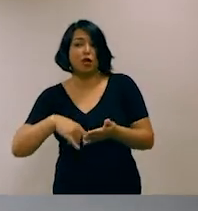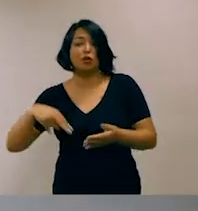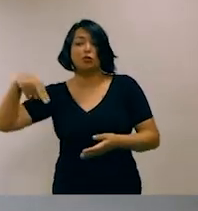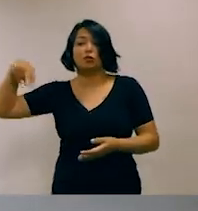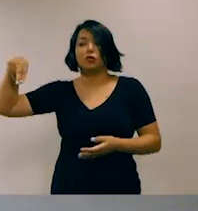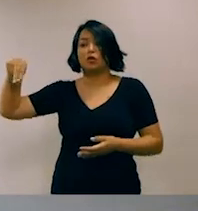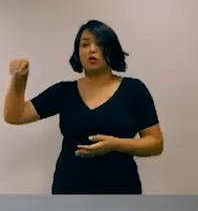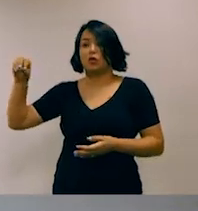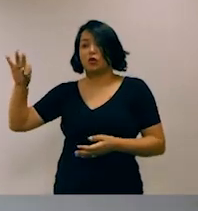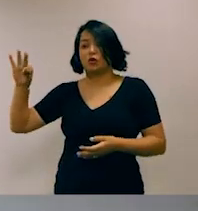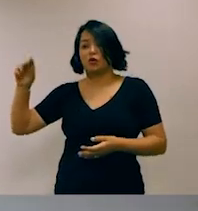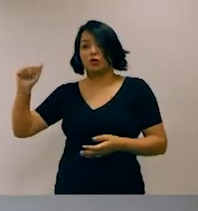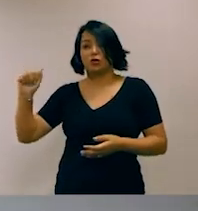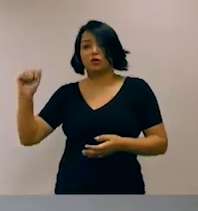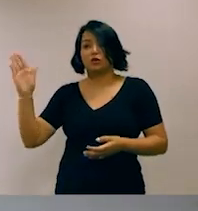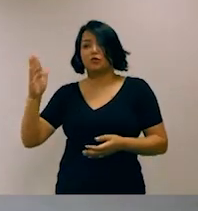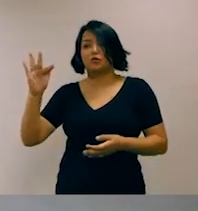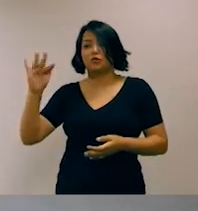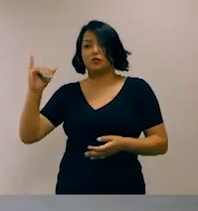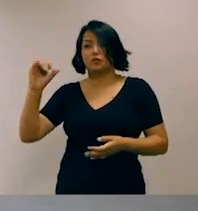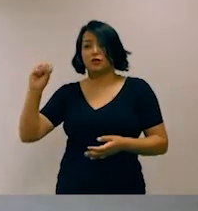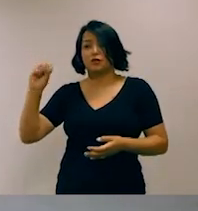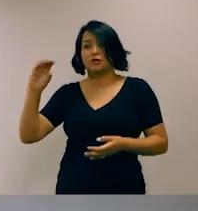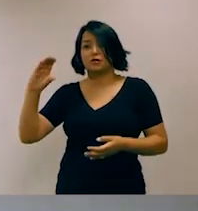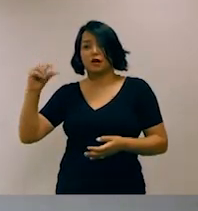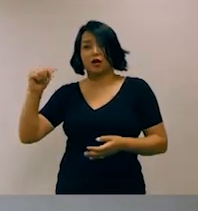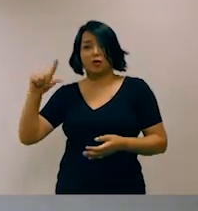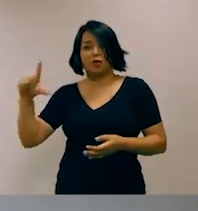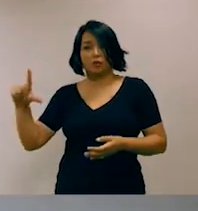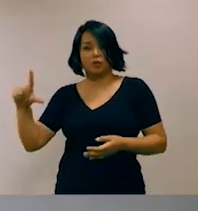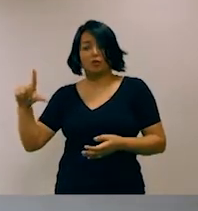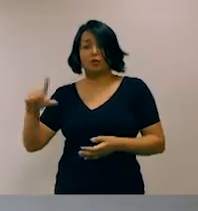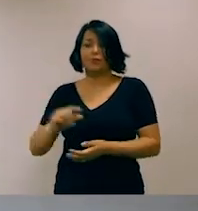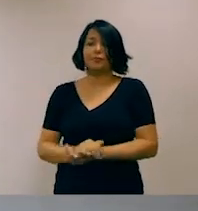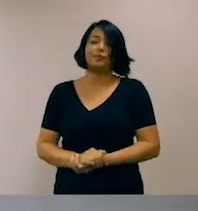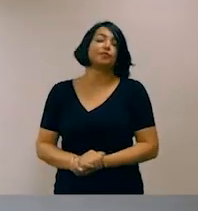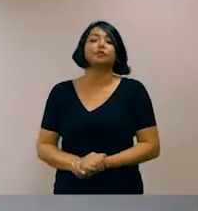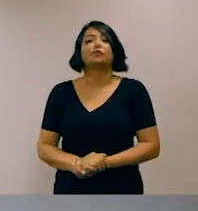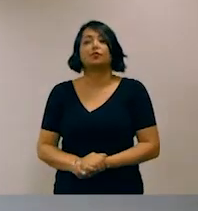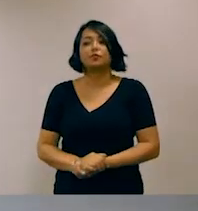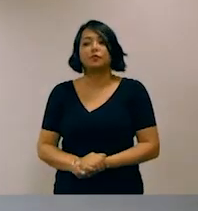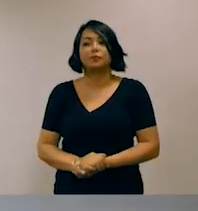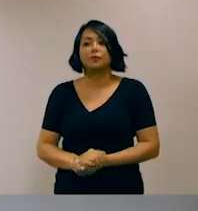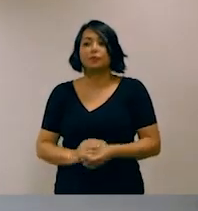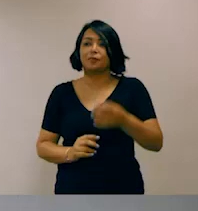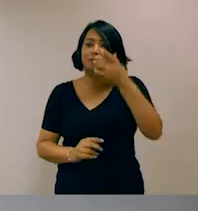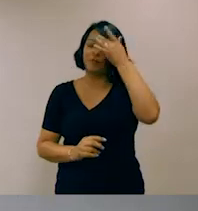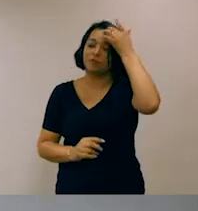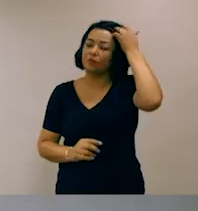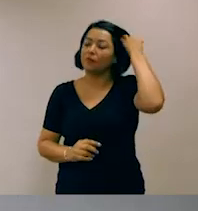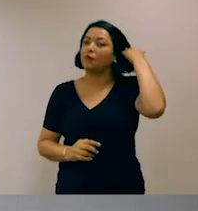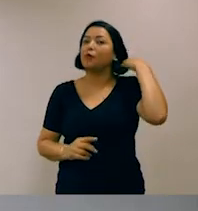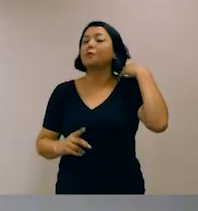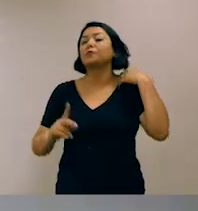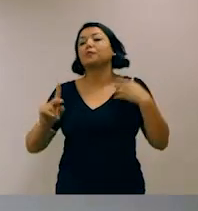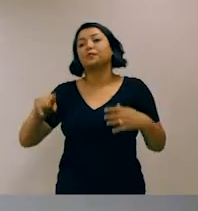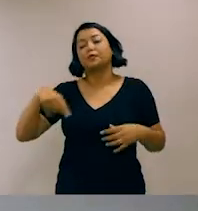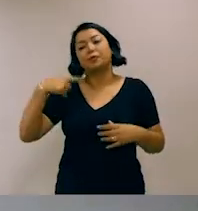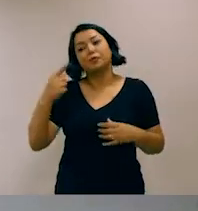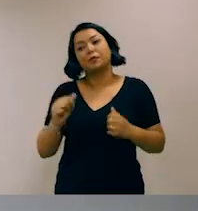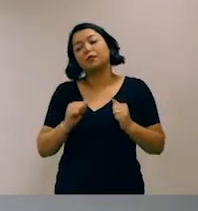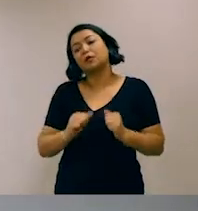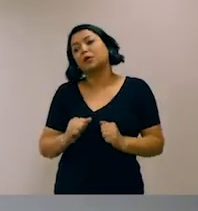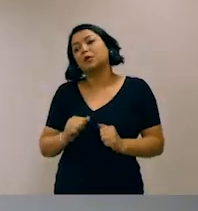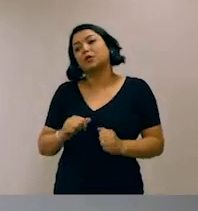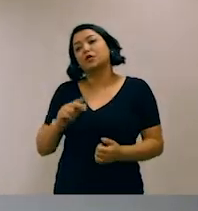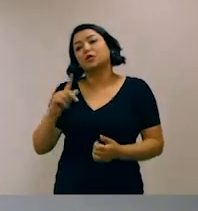invoices of procurements done by public agencies. And at some point, we're going to have the basis